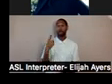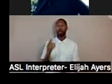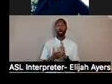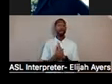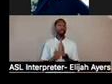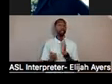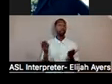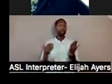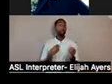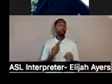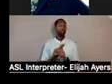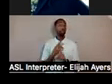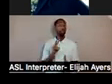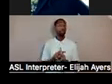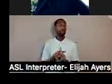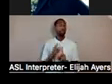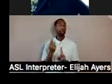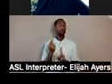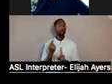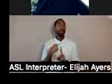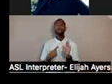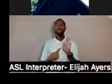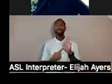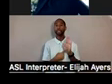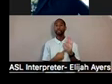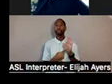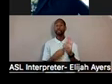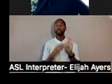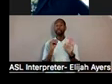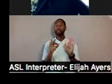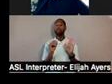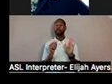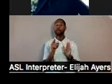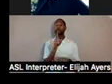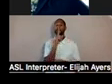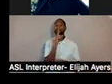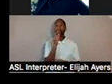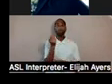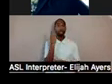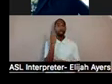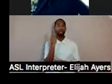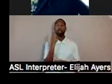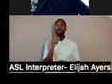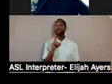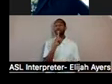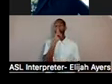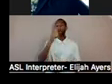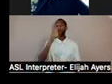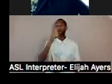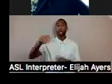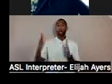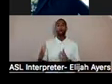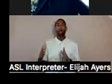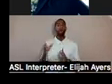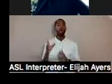that you may want to learn is demonstrations of unspoken understanding, right? The dignified denier does, especially